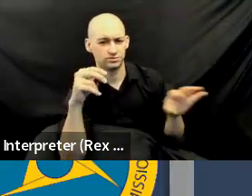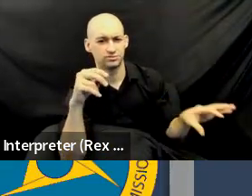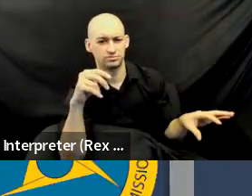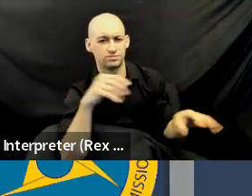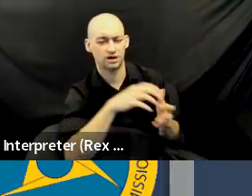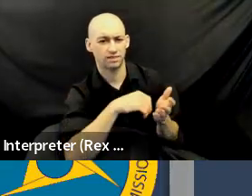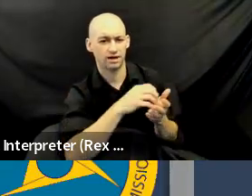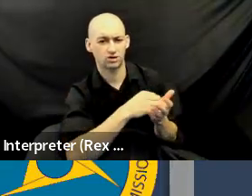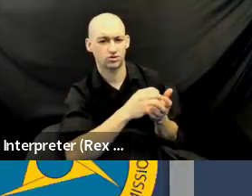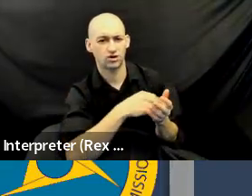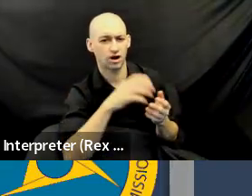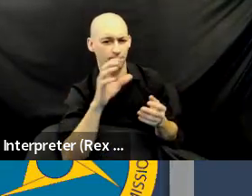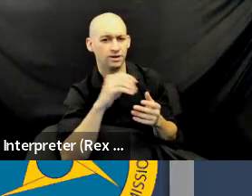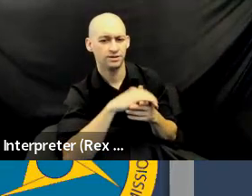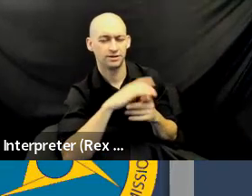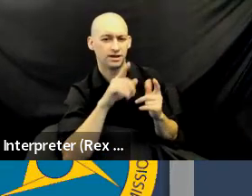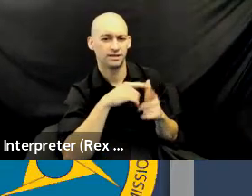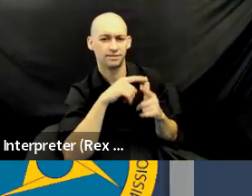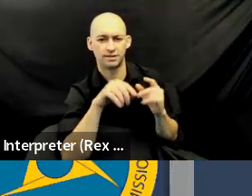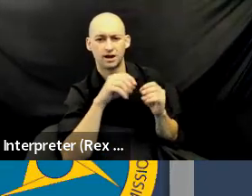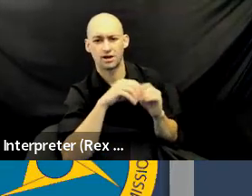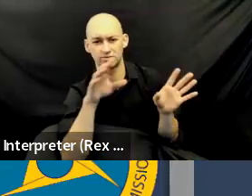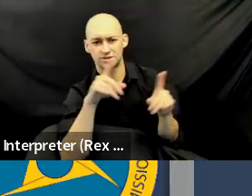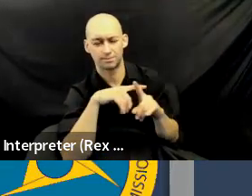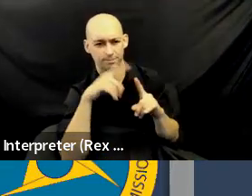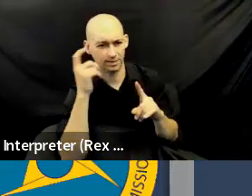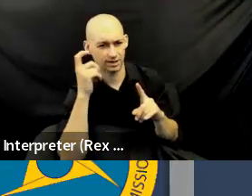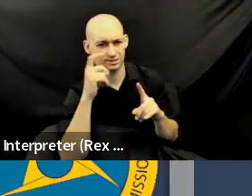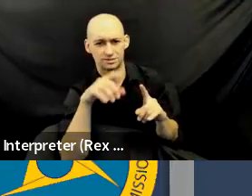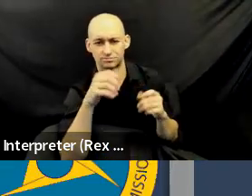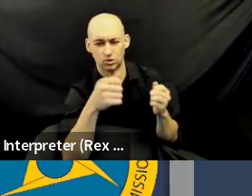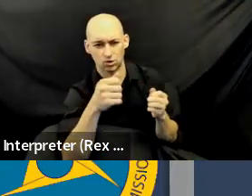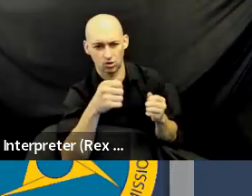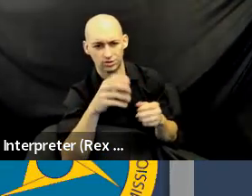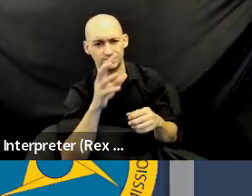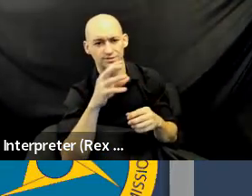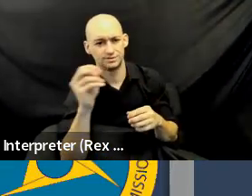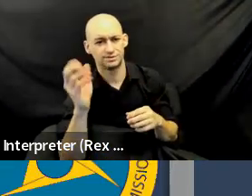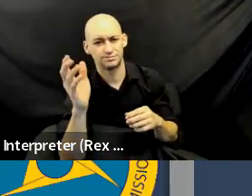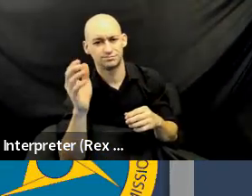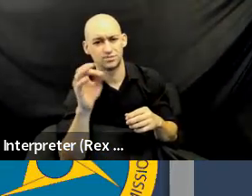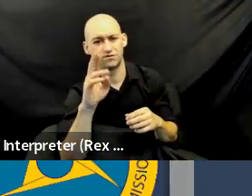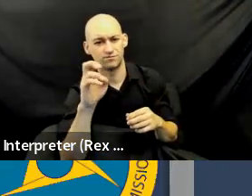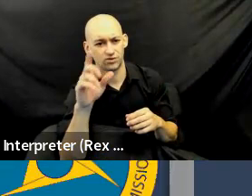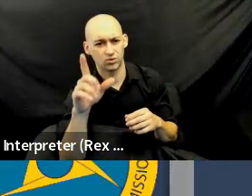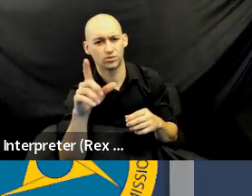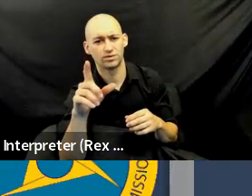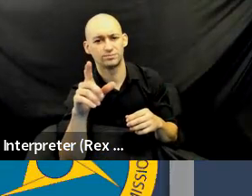collector company. And then obviously, because there were cars and fuel and